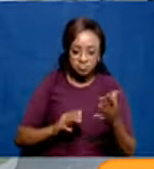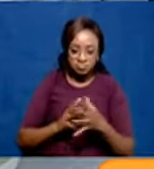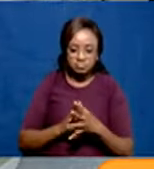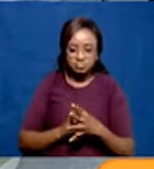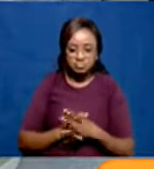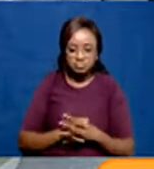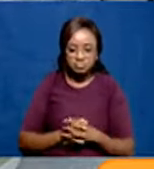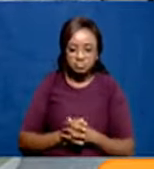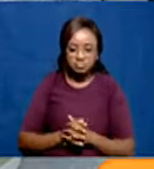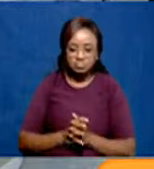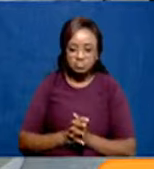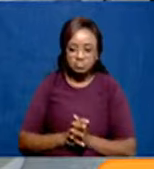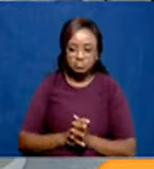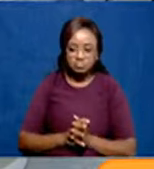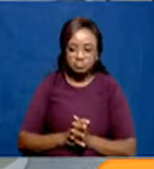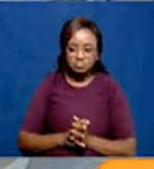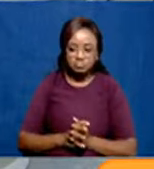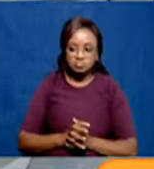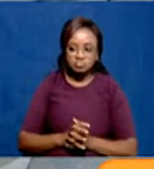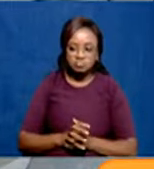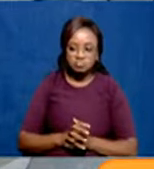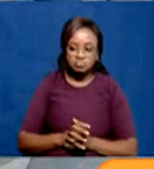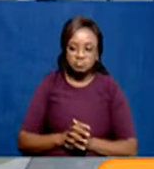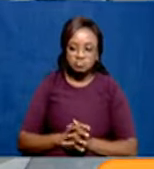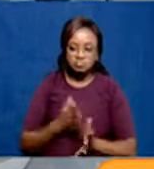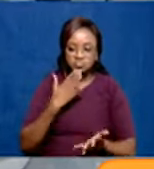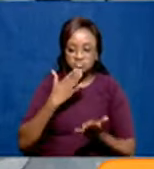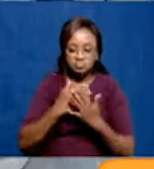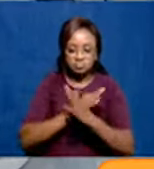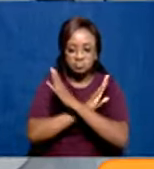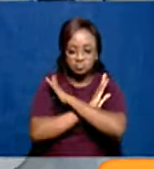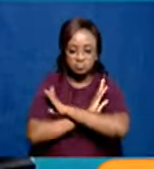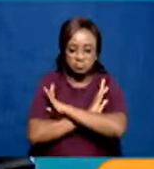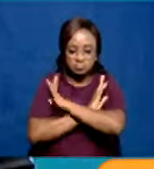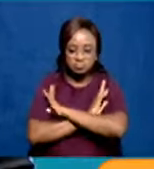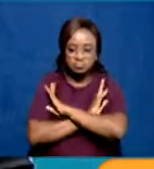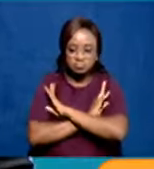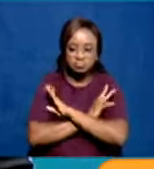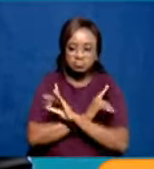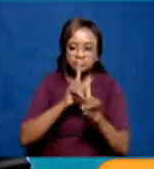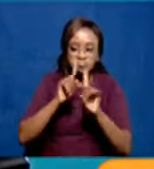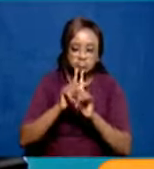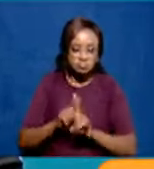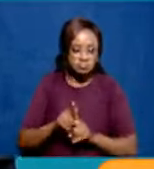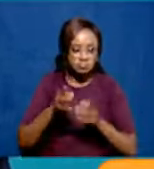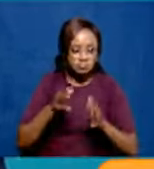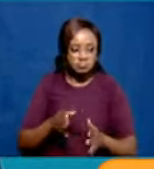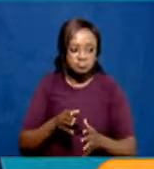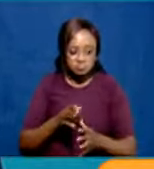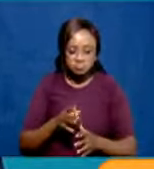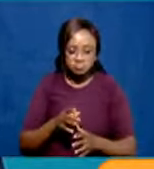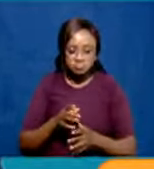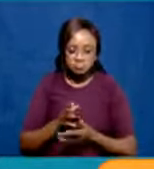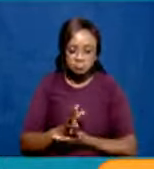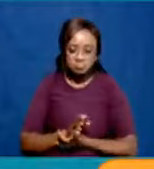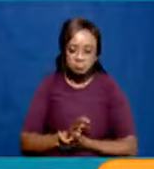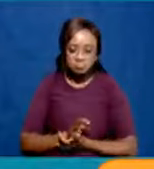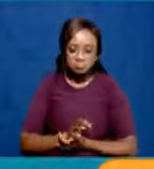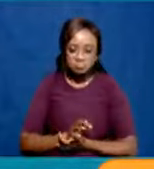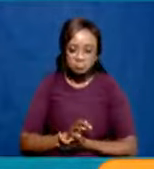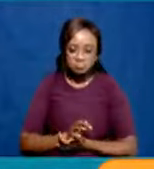Mary, closing remarks. Thank you. Thank you, Trevor. And I would say that pooling of funds